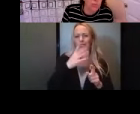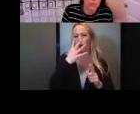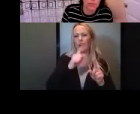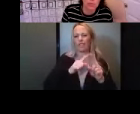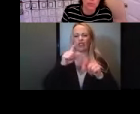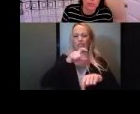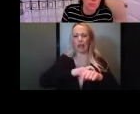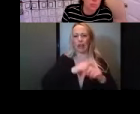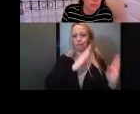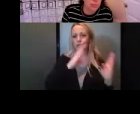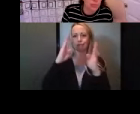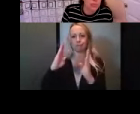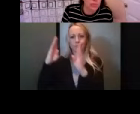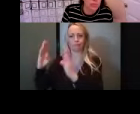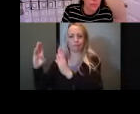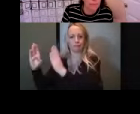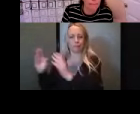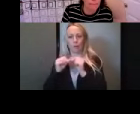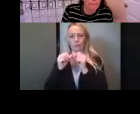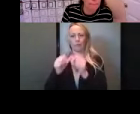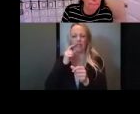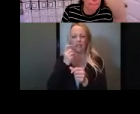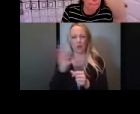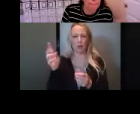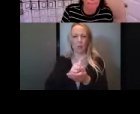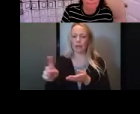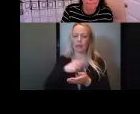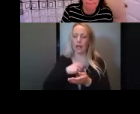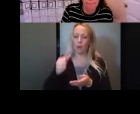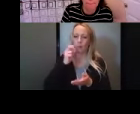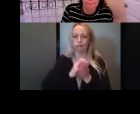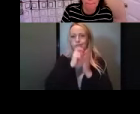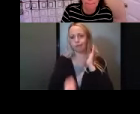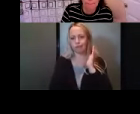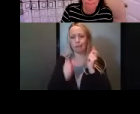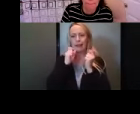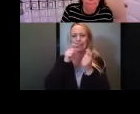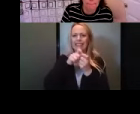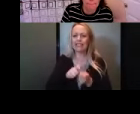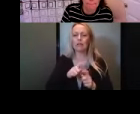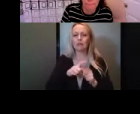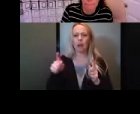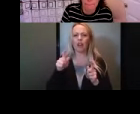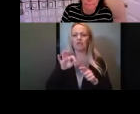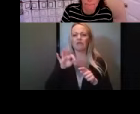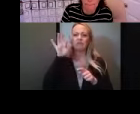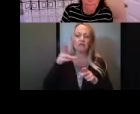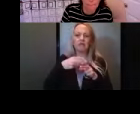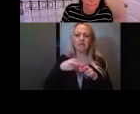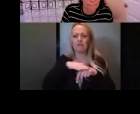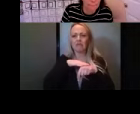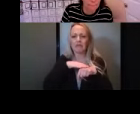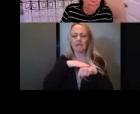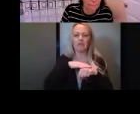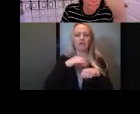so sampling every couple of weeks. This is I won't go a lot into the details, just give a little bit for those that are interested in the methodology. This is